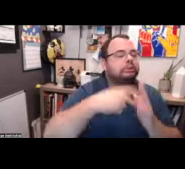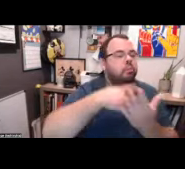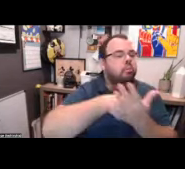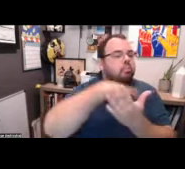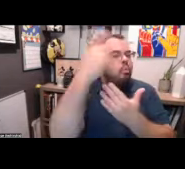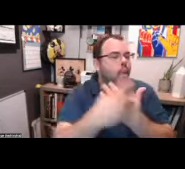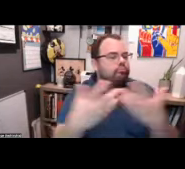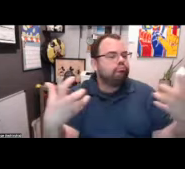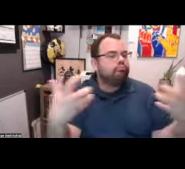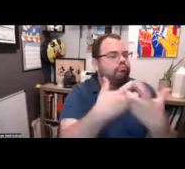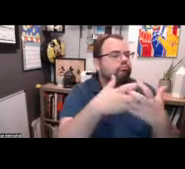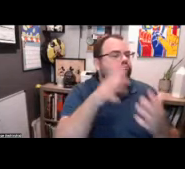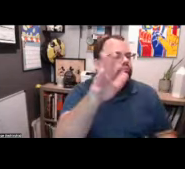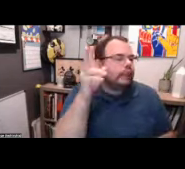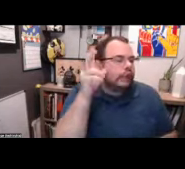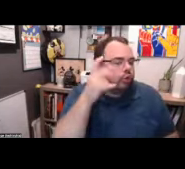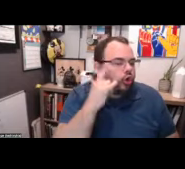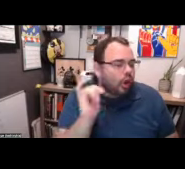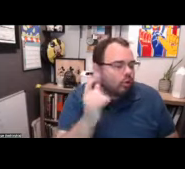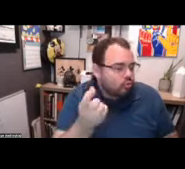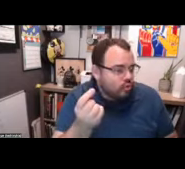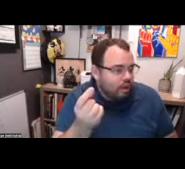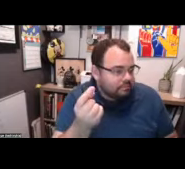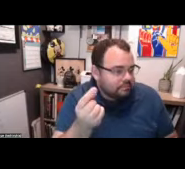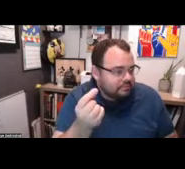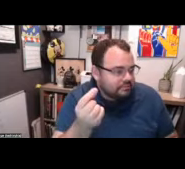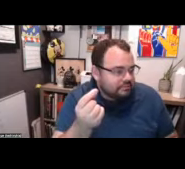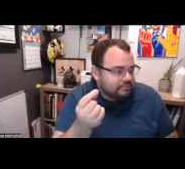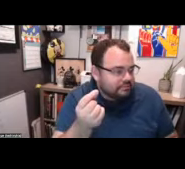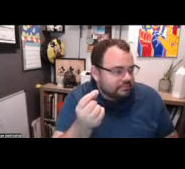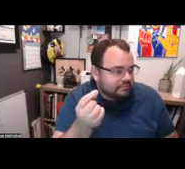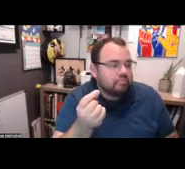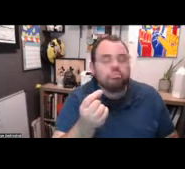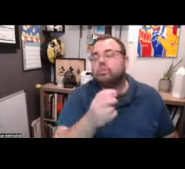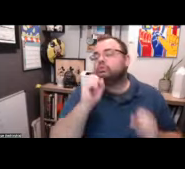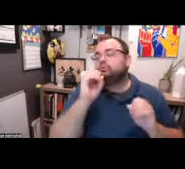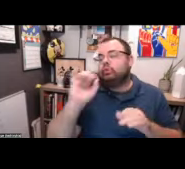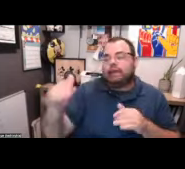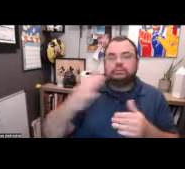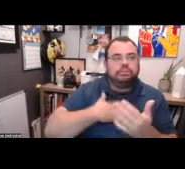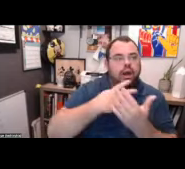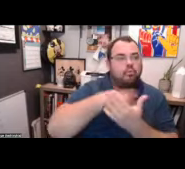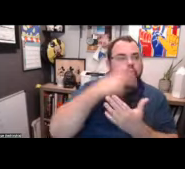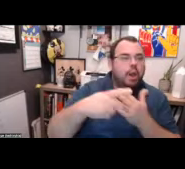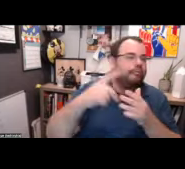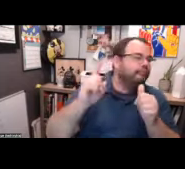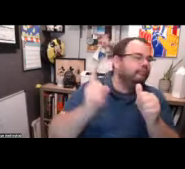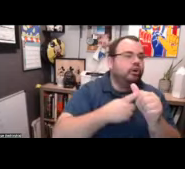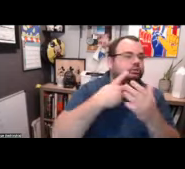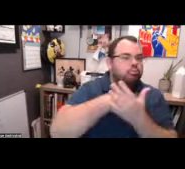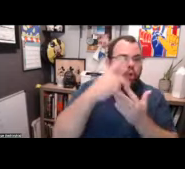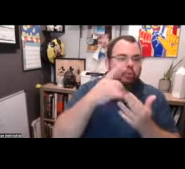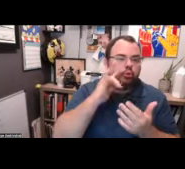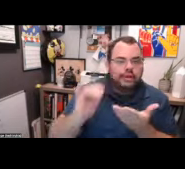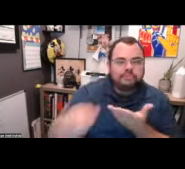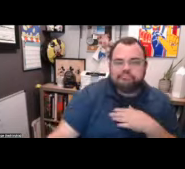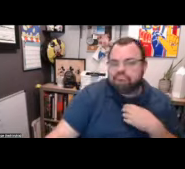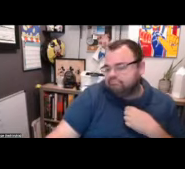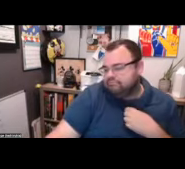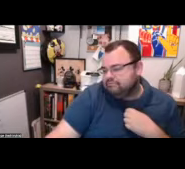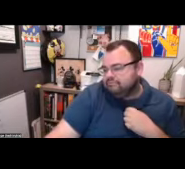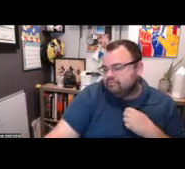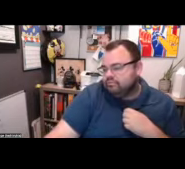map. It's a program that maps the hearing with the brain. So this is my